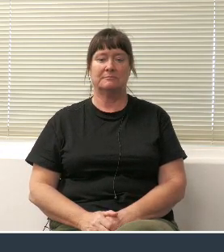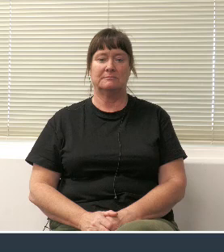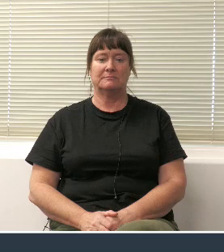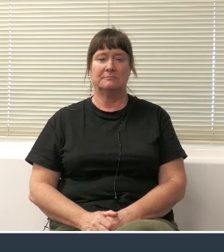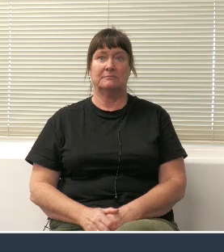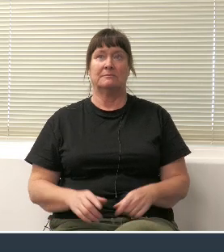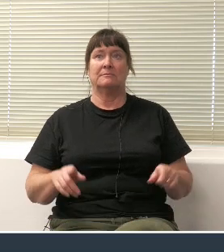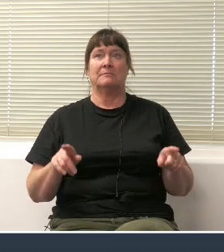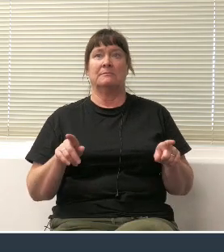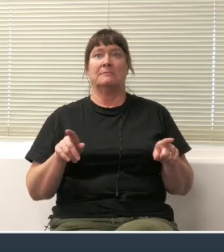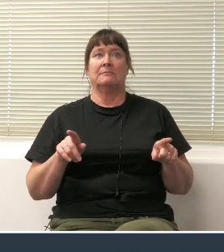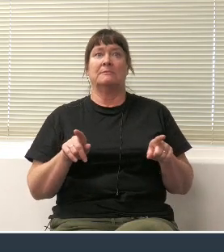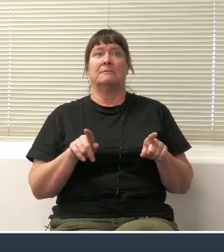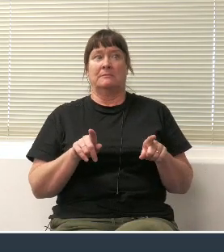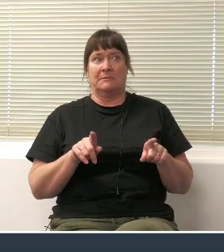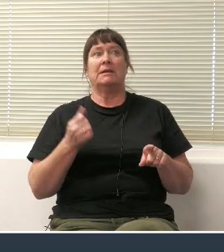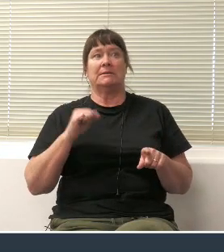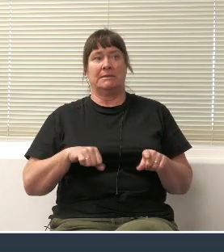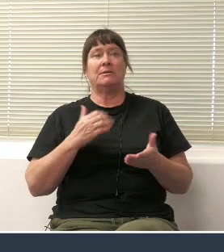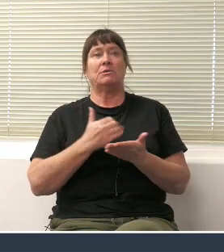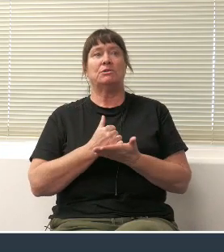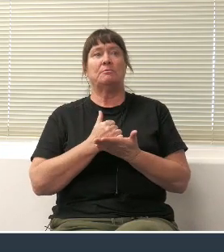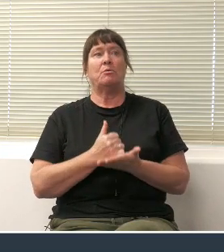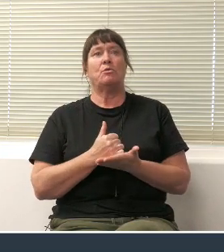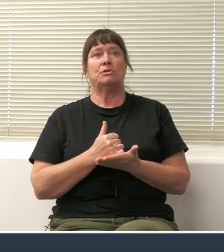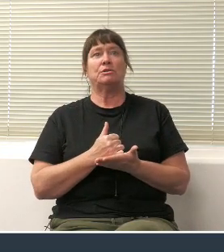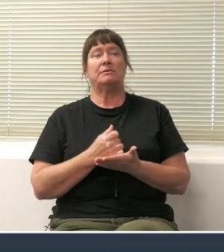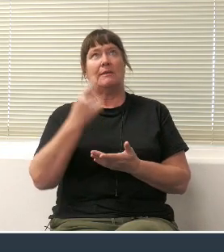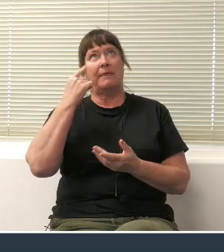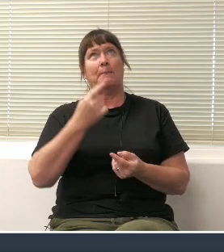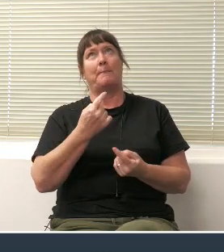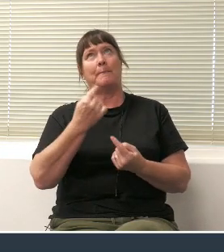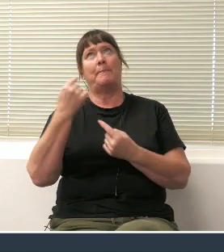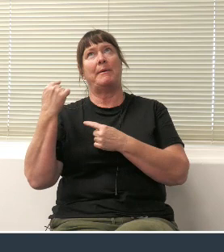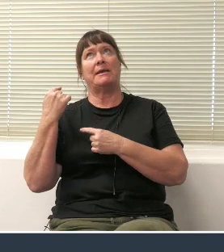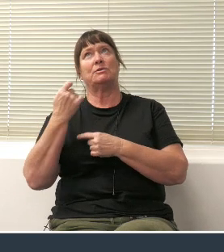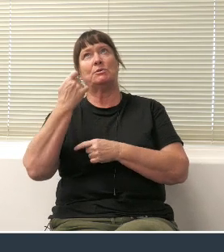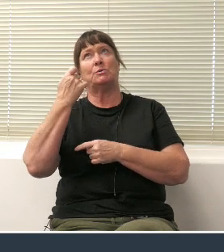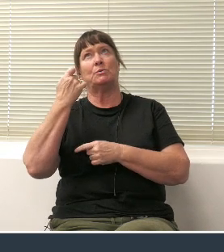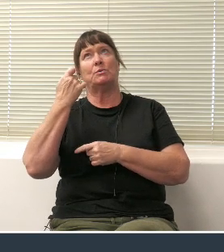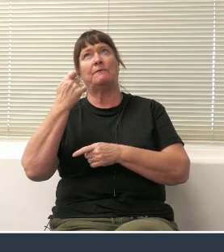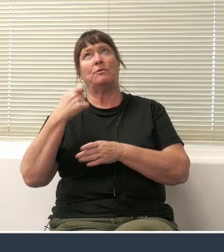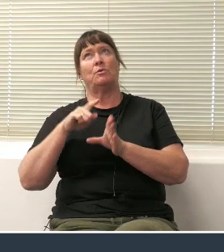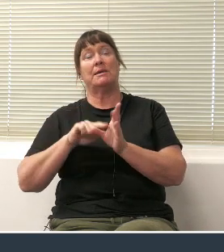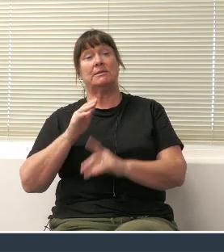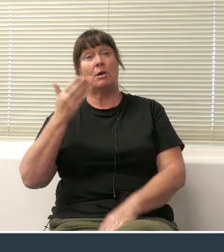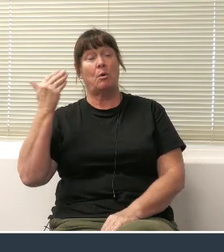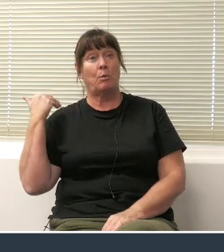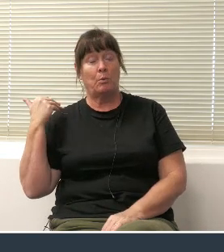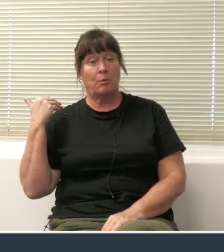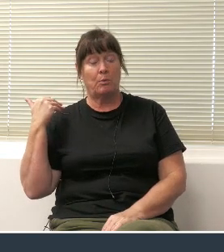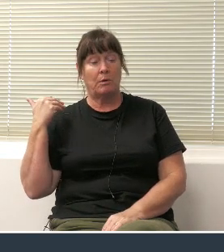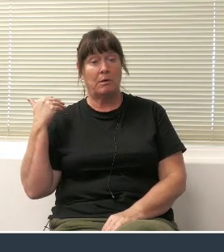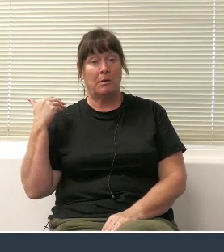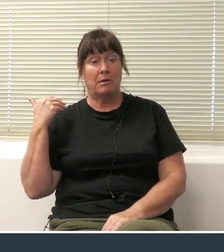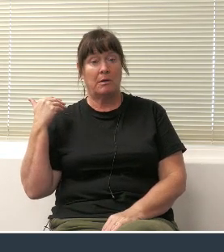I'd also like to talk in support of this and just take our minds back to a number of years ago when we